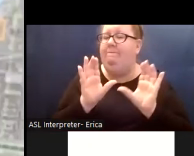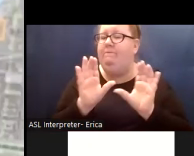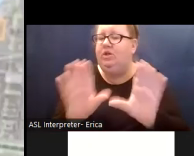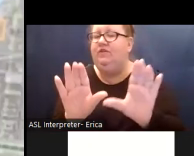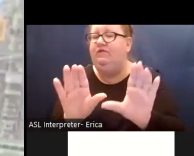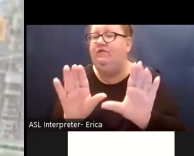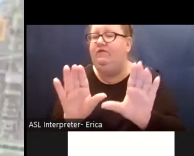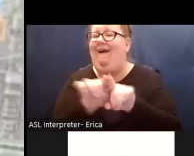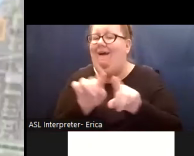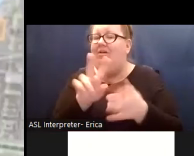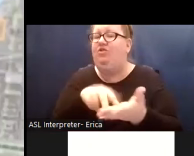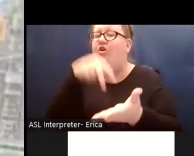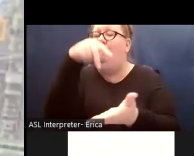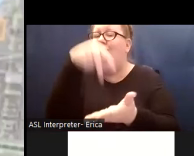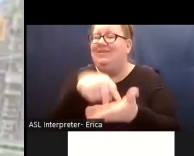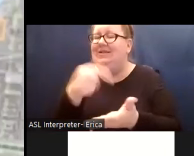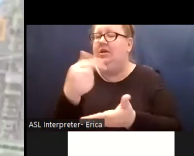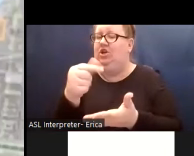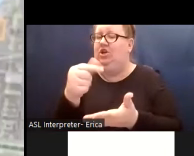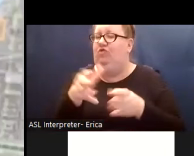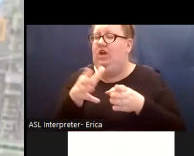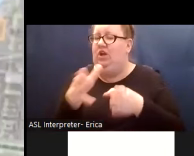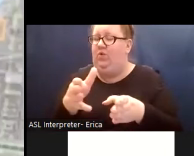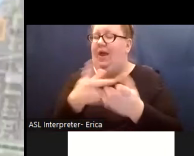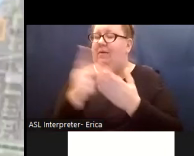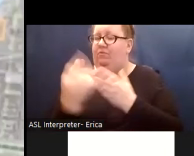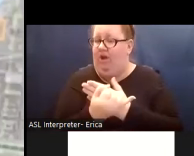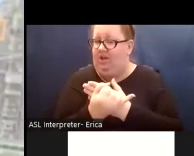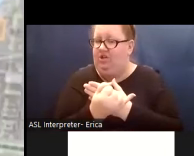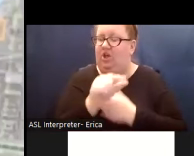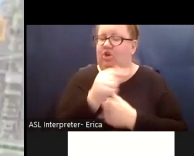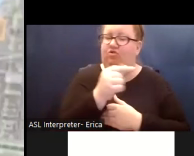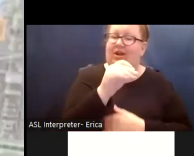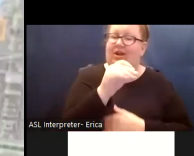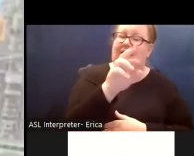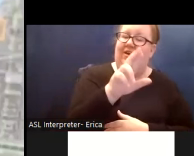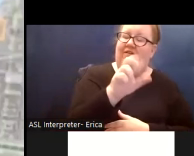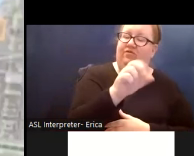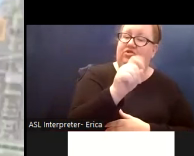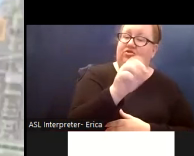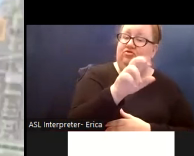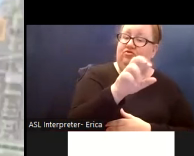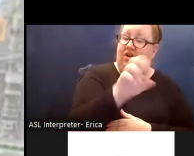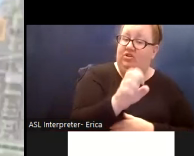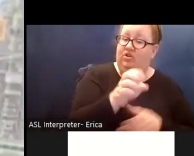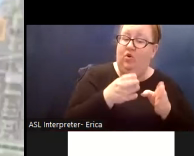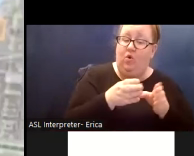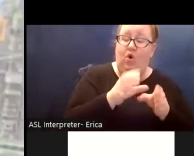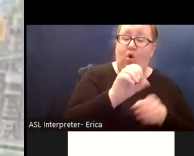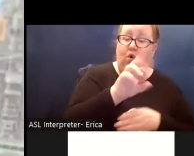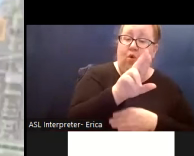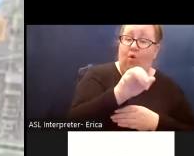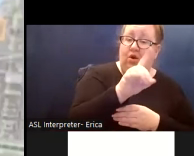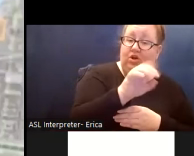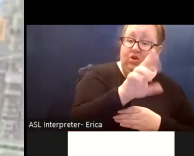as resilient greenway projects, green infrastructure corridors, potentially ecological corridors, particularly when we get up